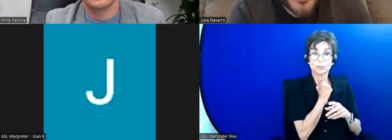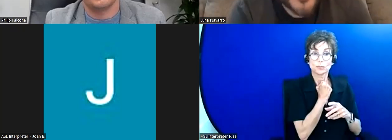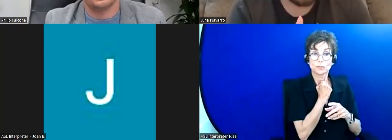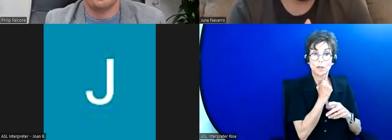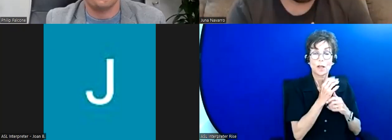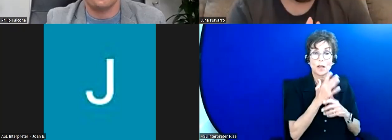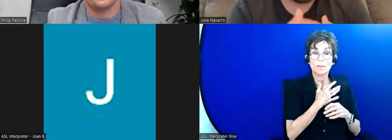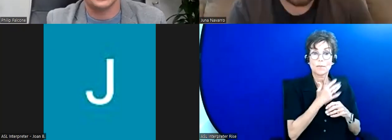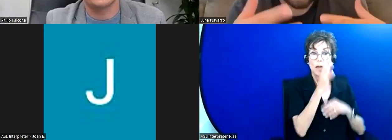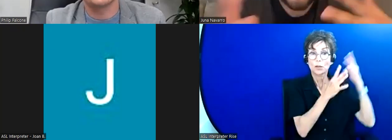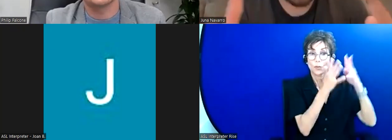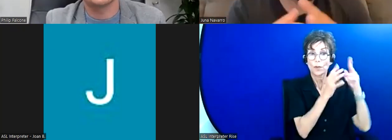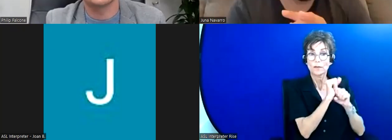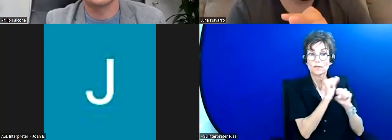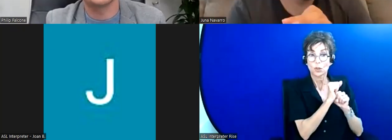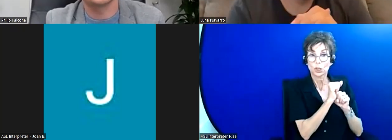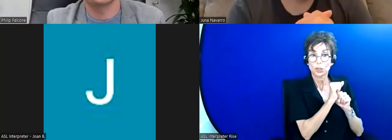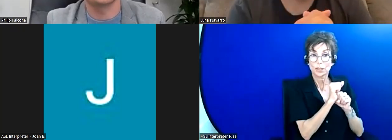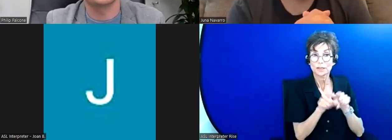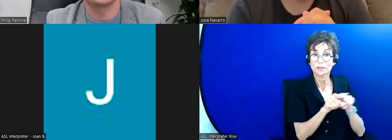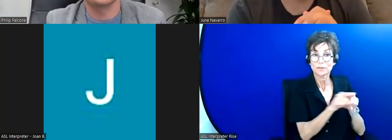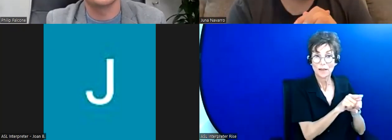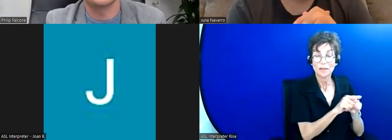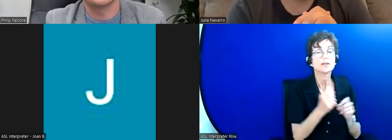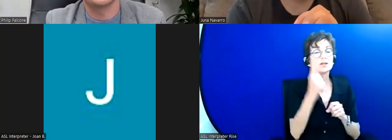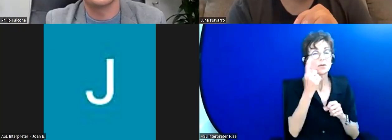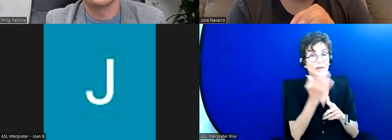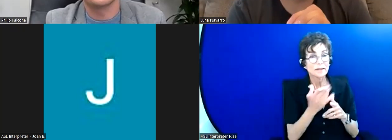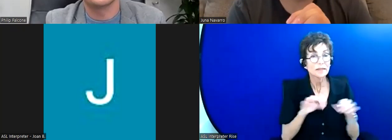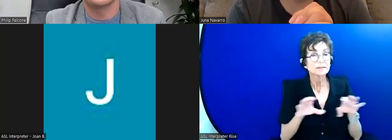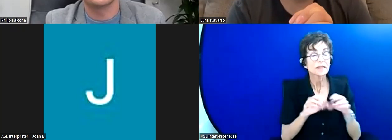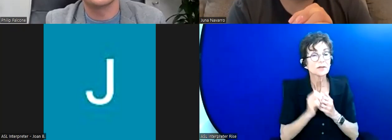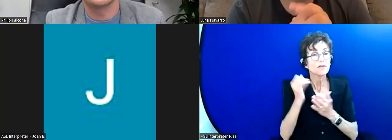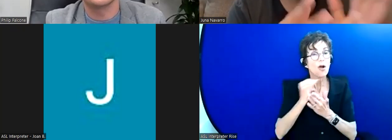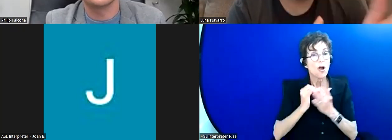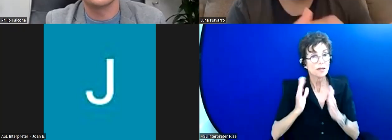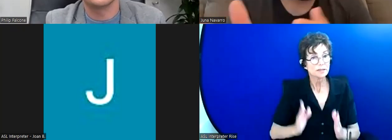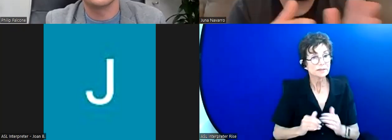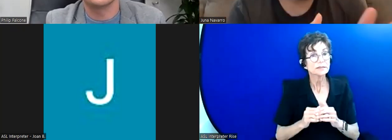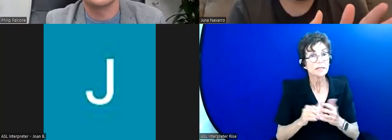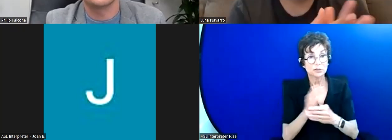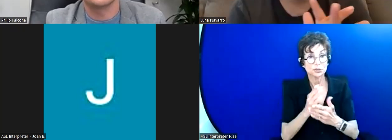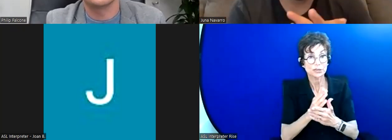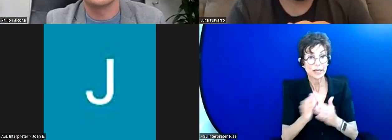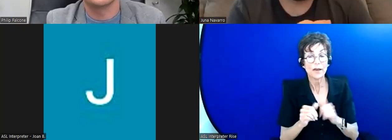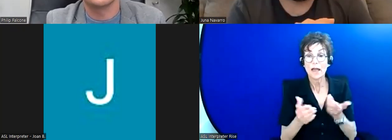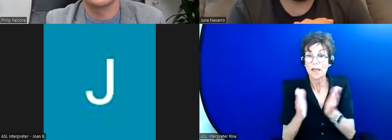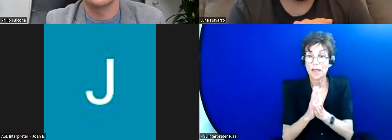that I have that I'm willing to share with the artists here is sometimes I do ask for a 10 to